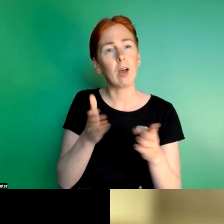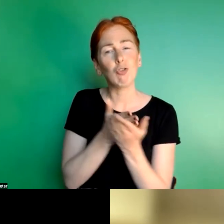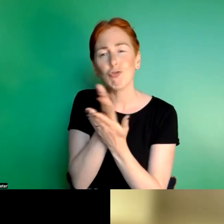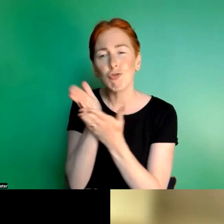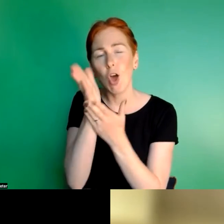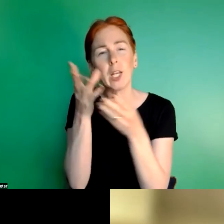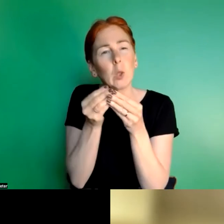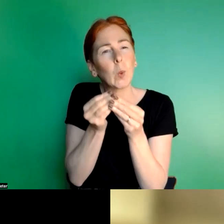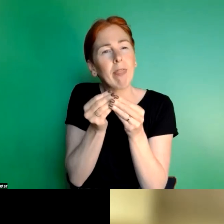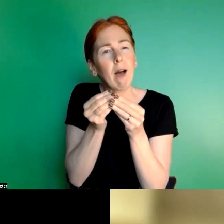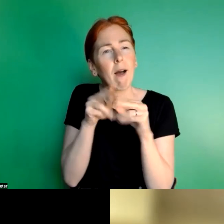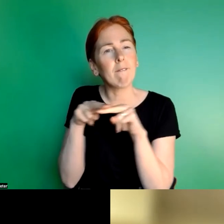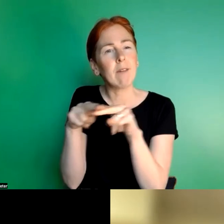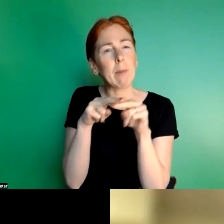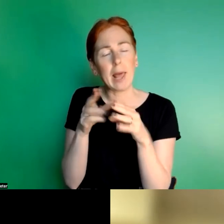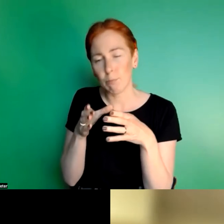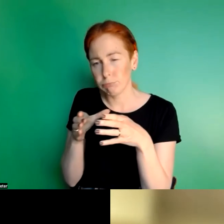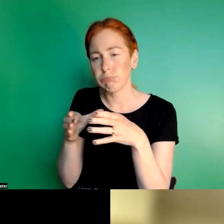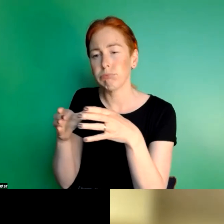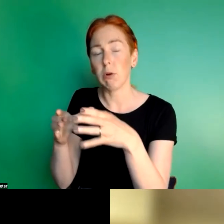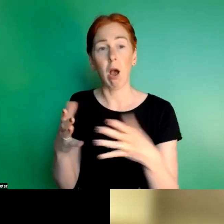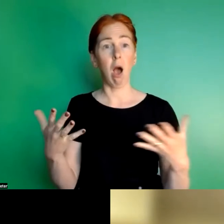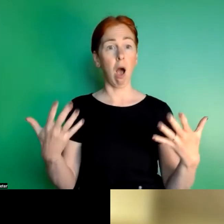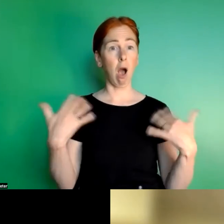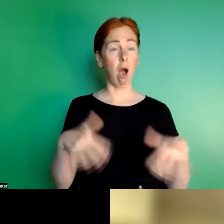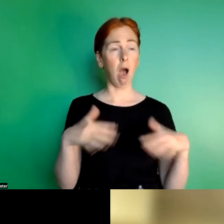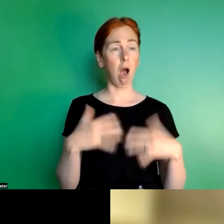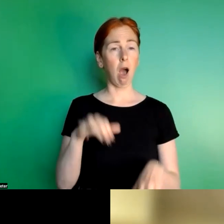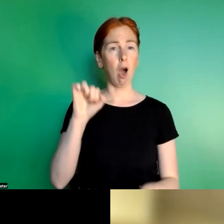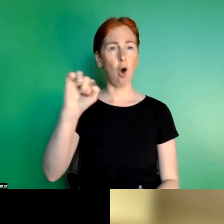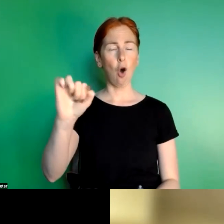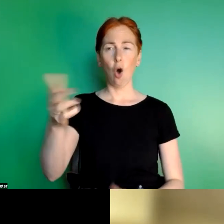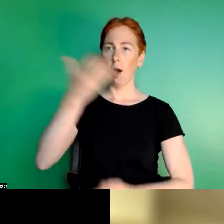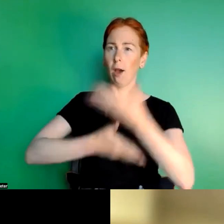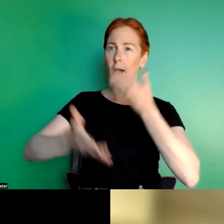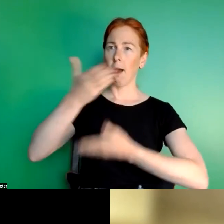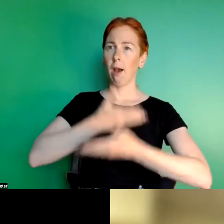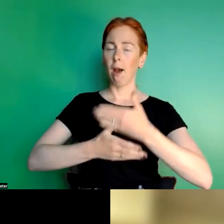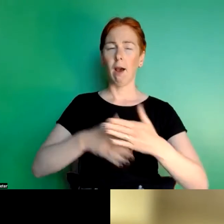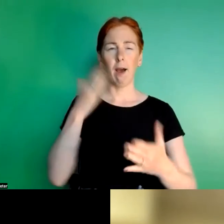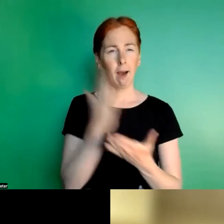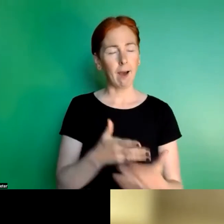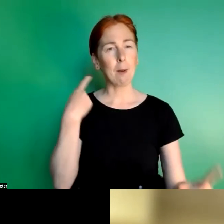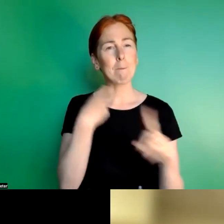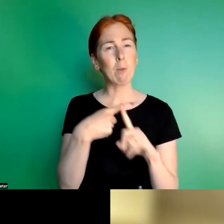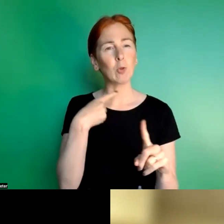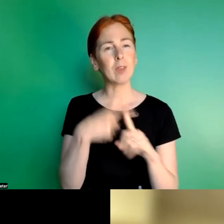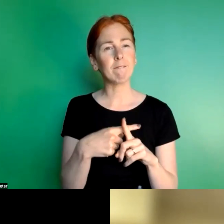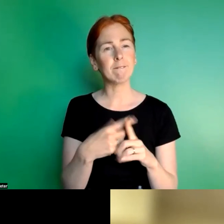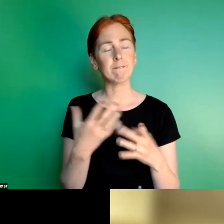was so positive. And honestly, if you can